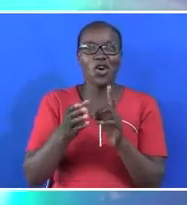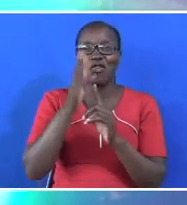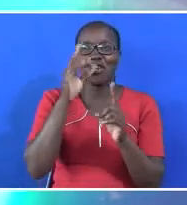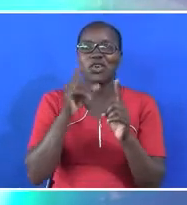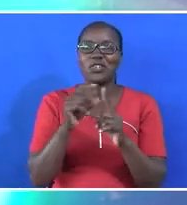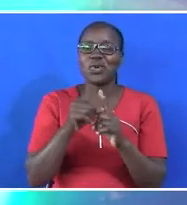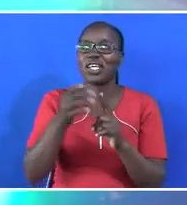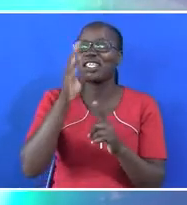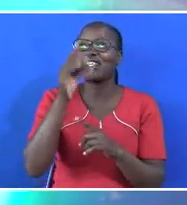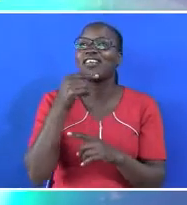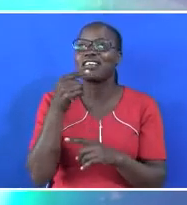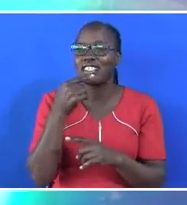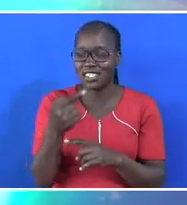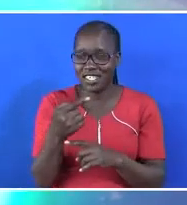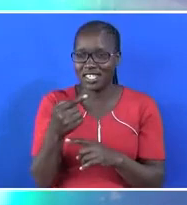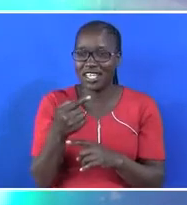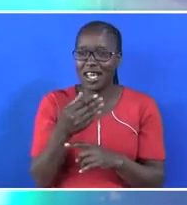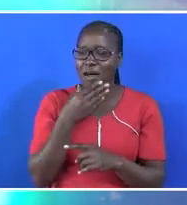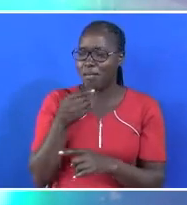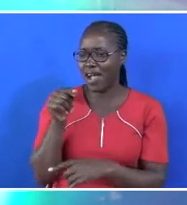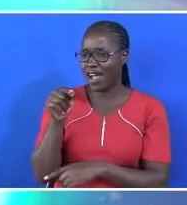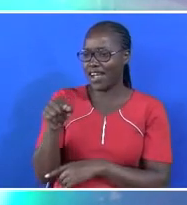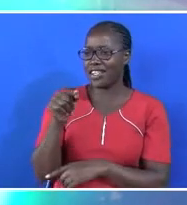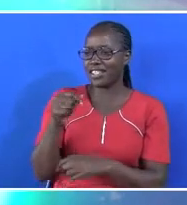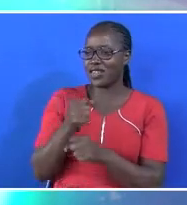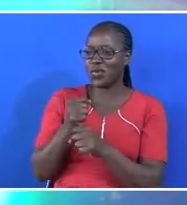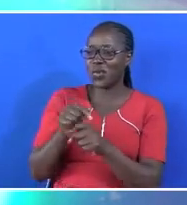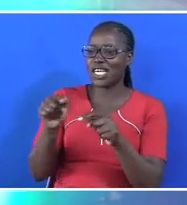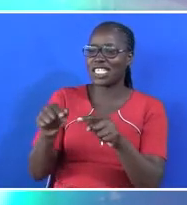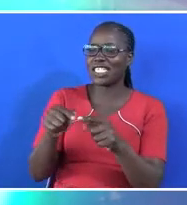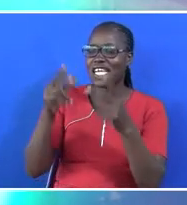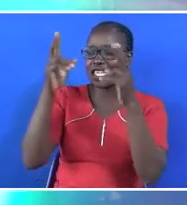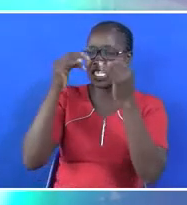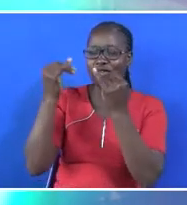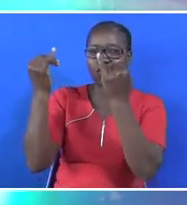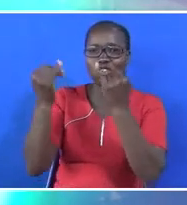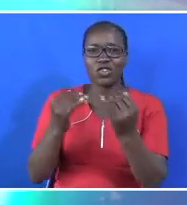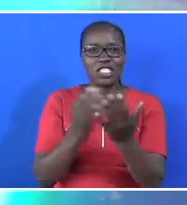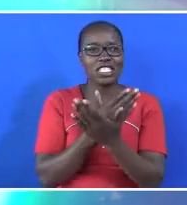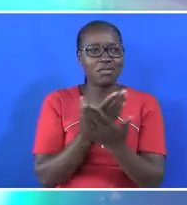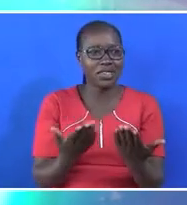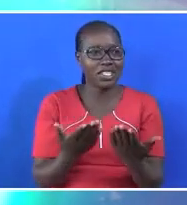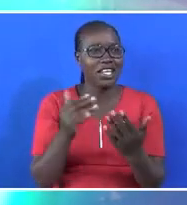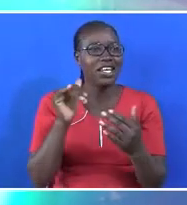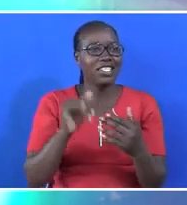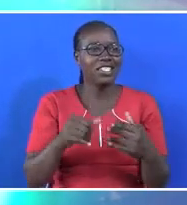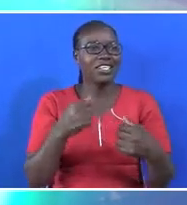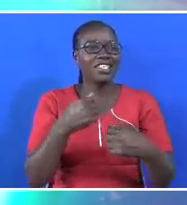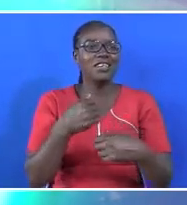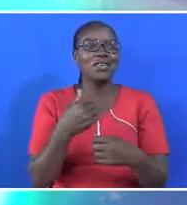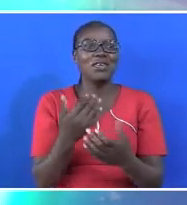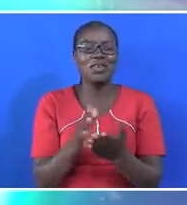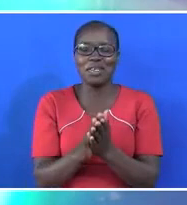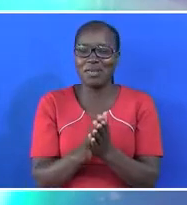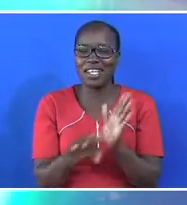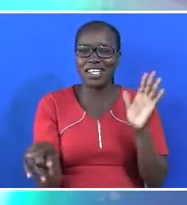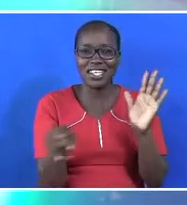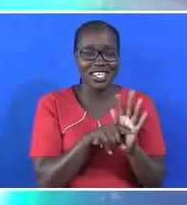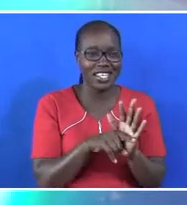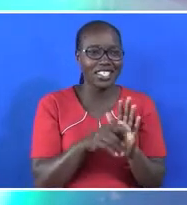God says, this man does this. The devil introduces something that will negate all that